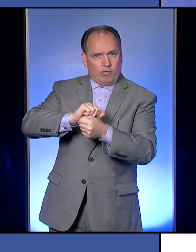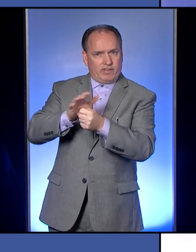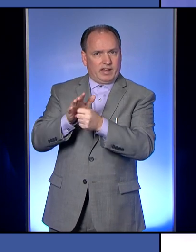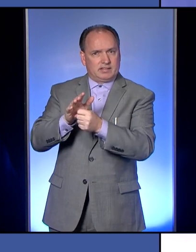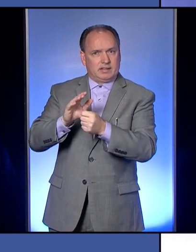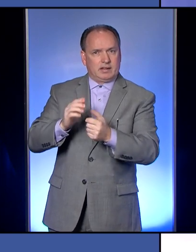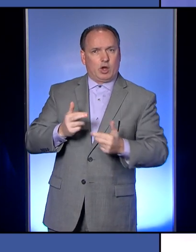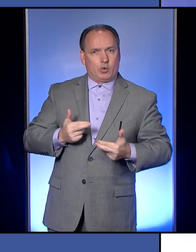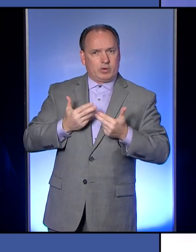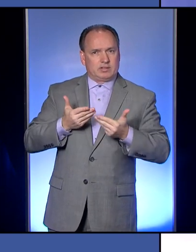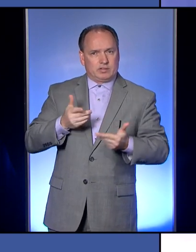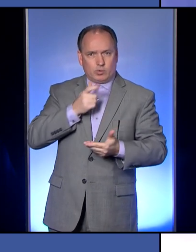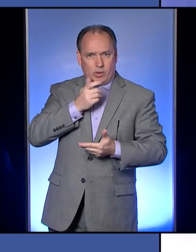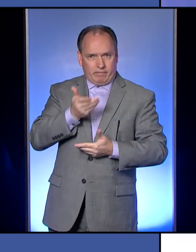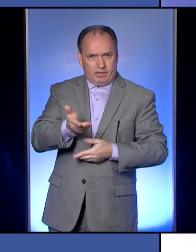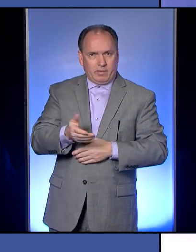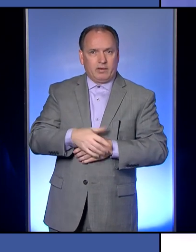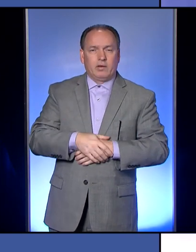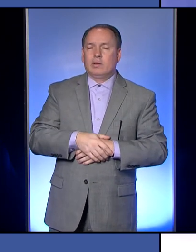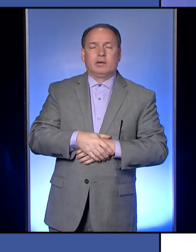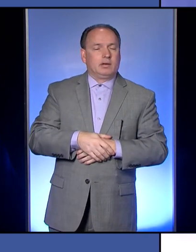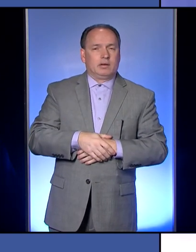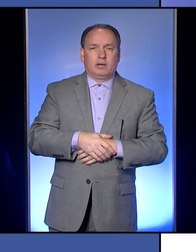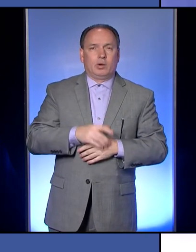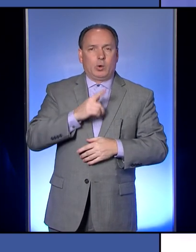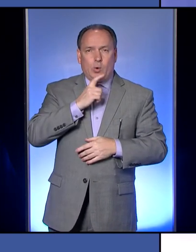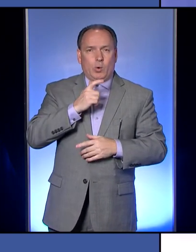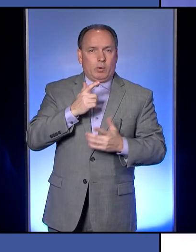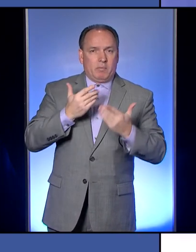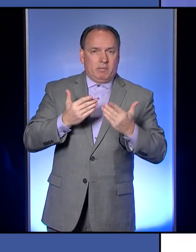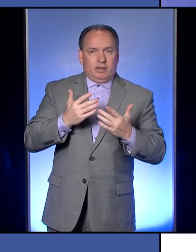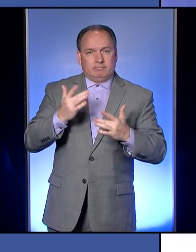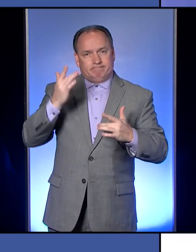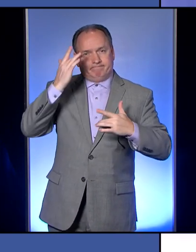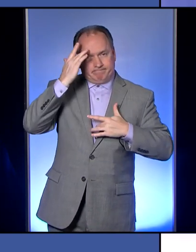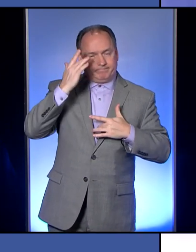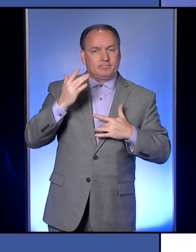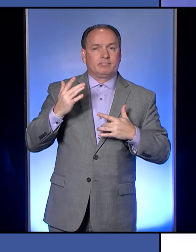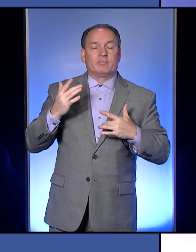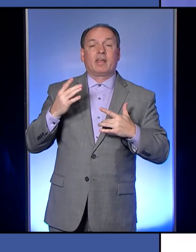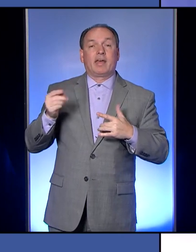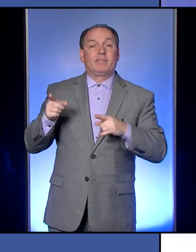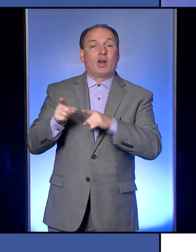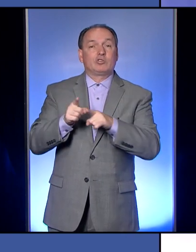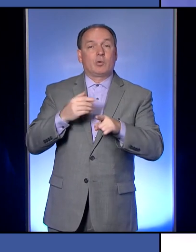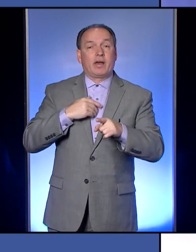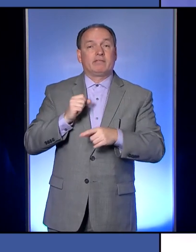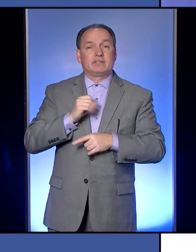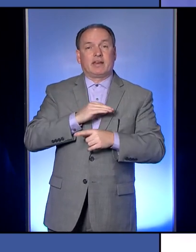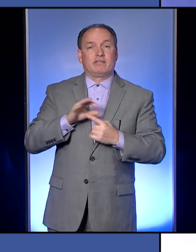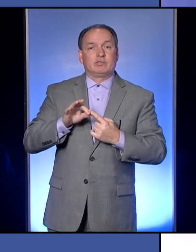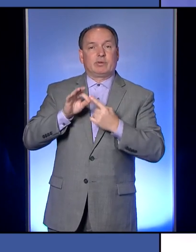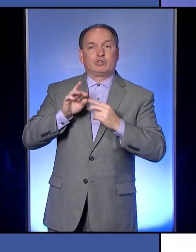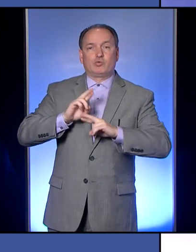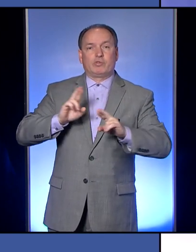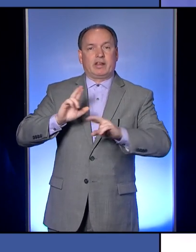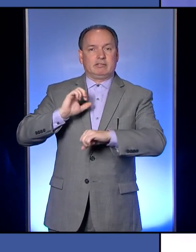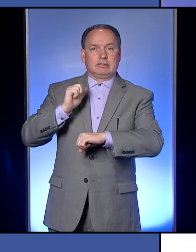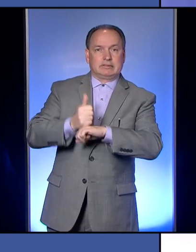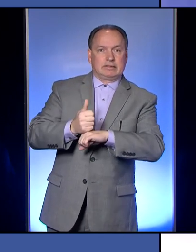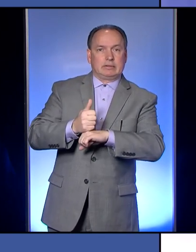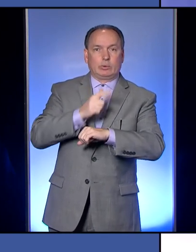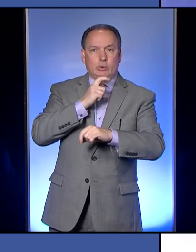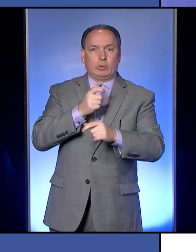residents who would contract the disease. And they've also got staff designated who